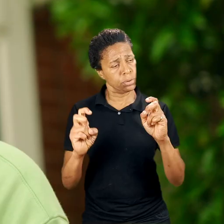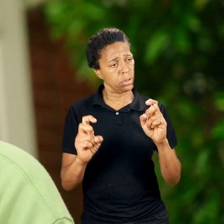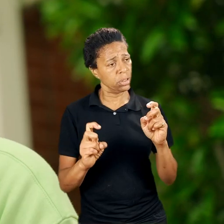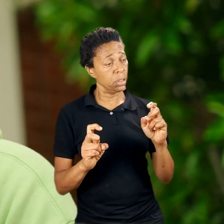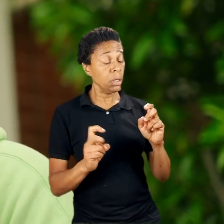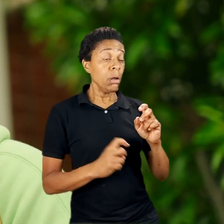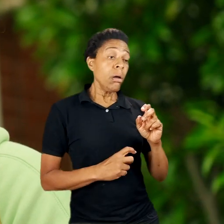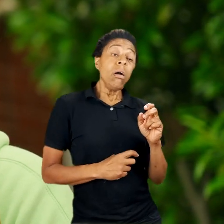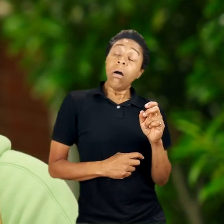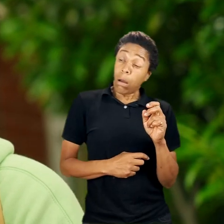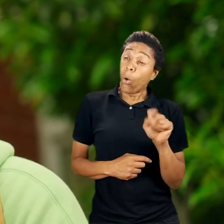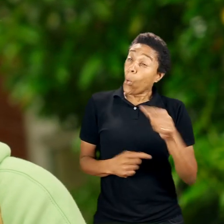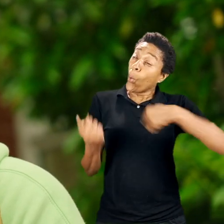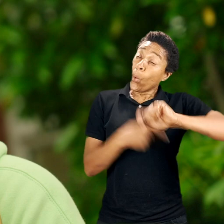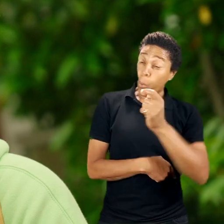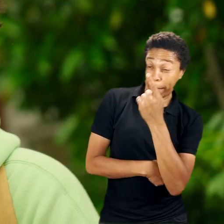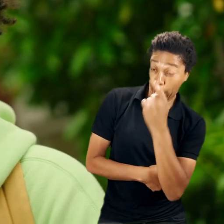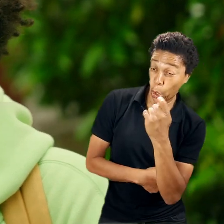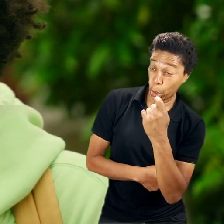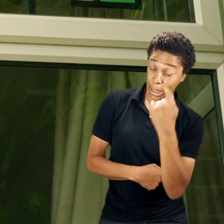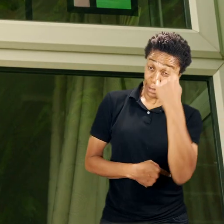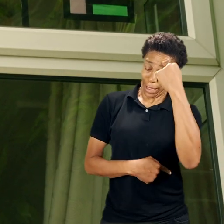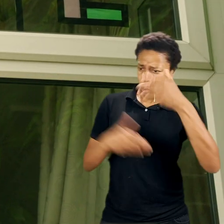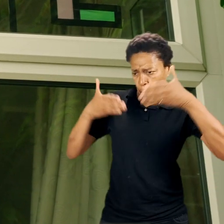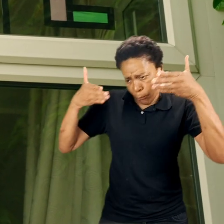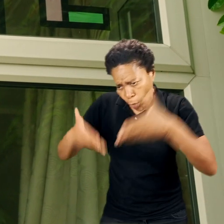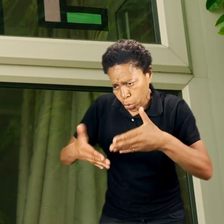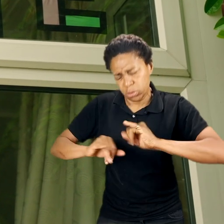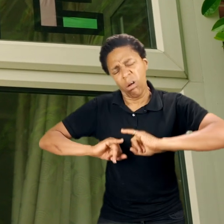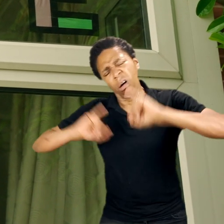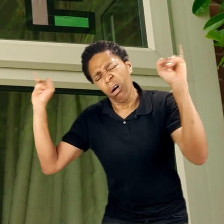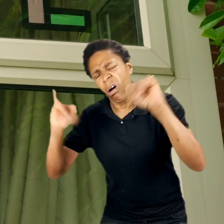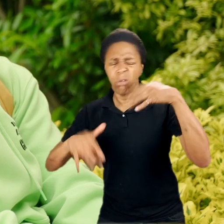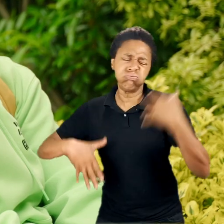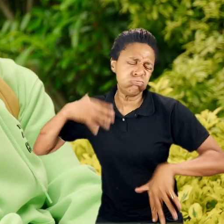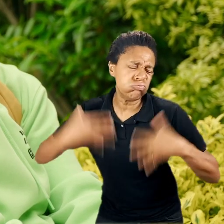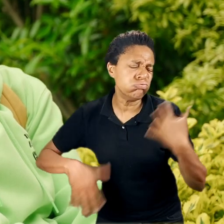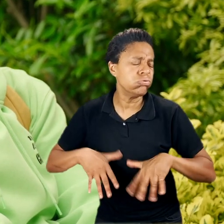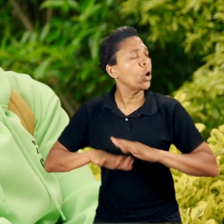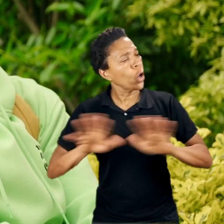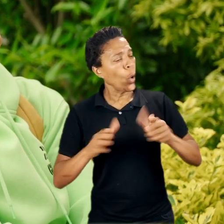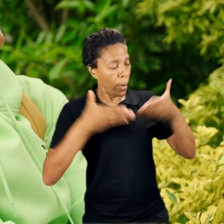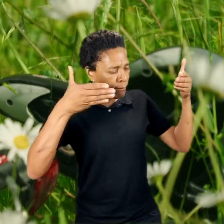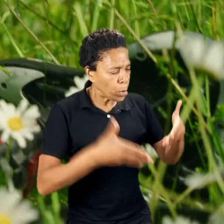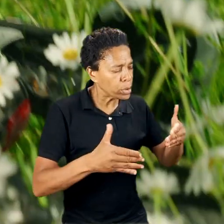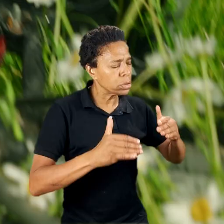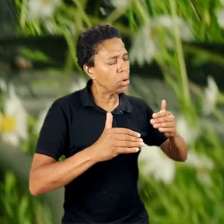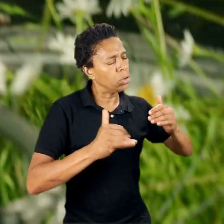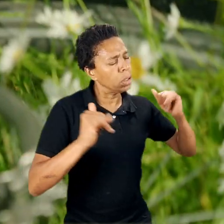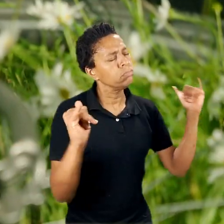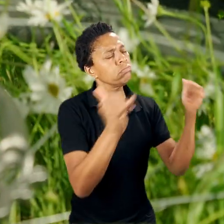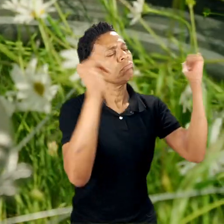like suffering and going down a darker route it's like focus on black joy for their quality one which is really nice I really like that